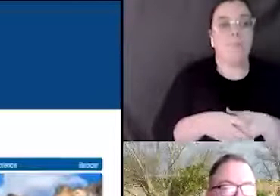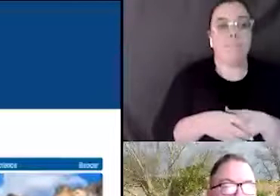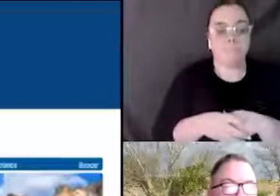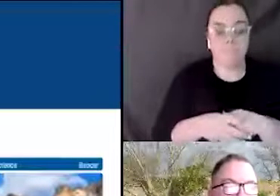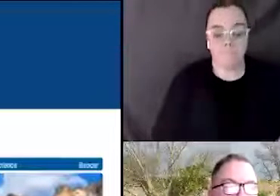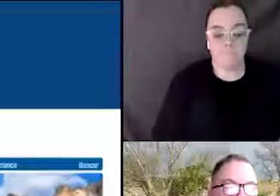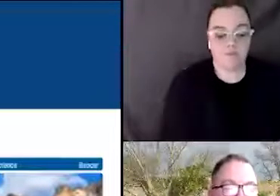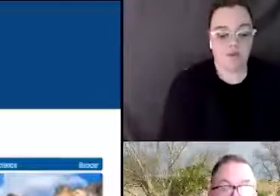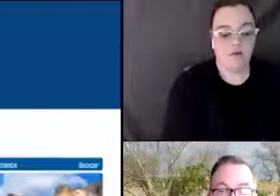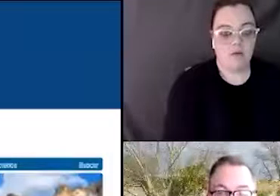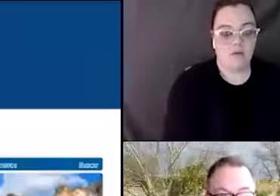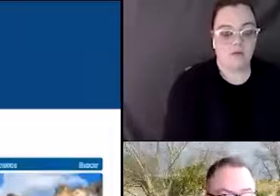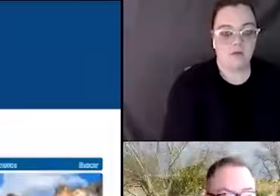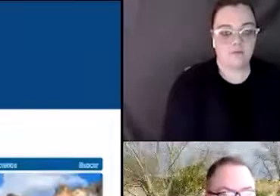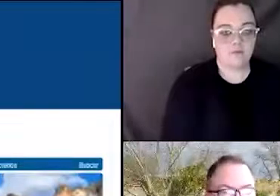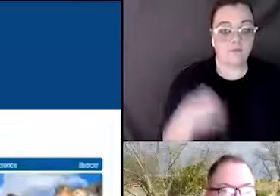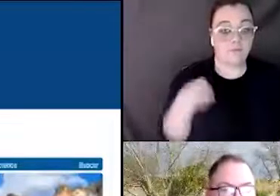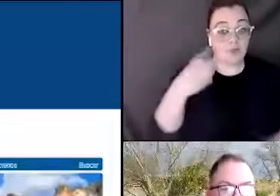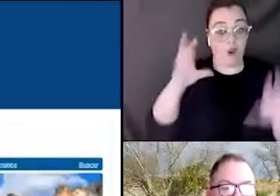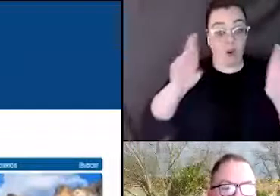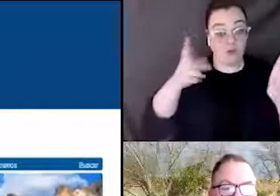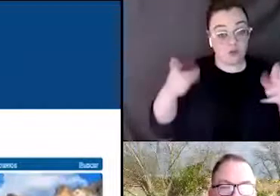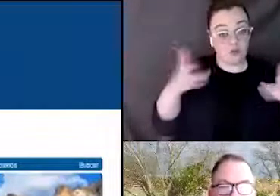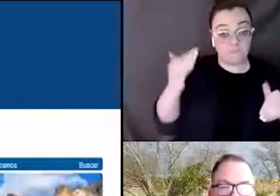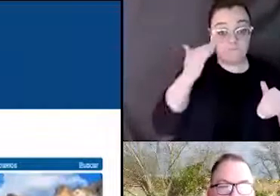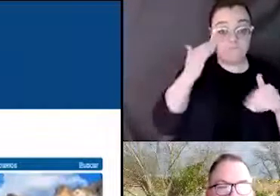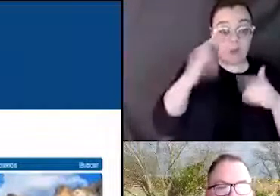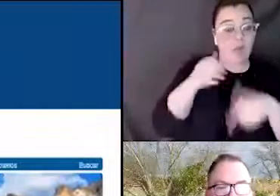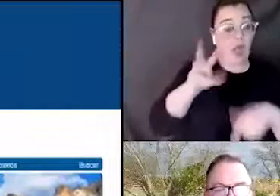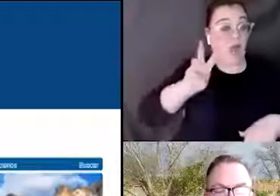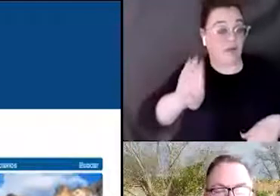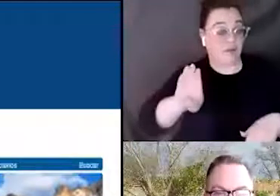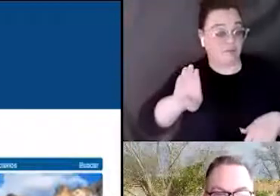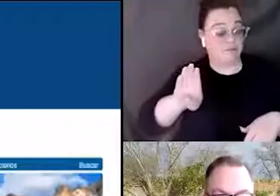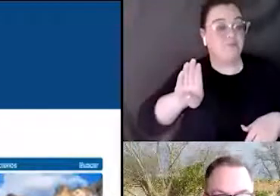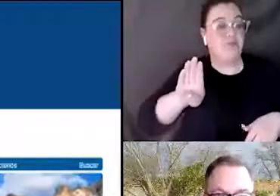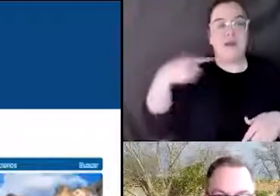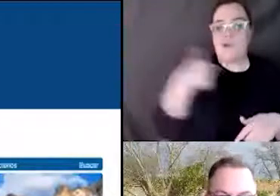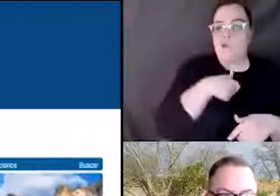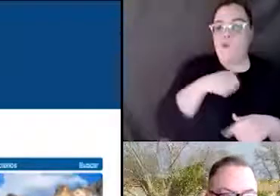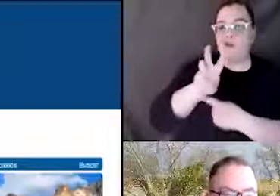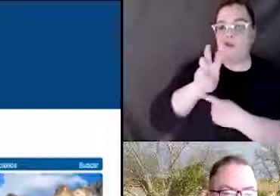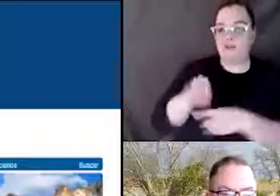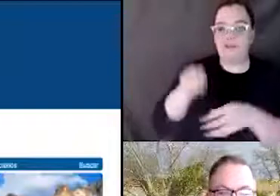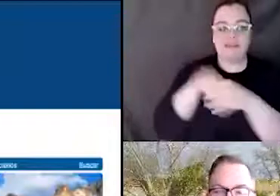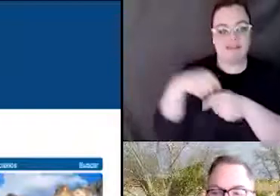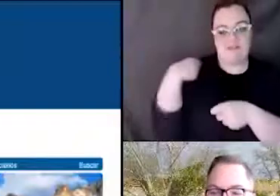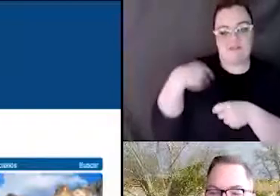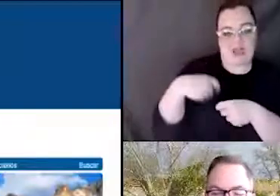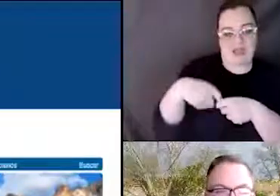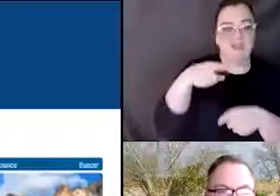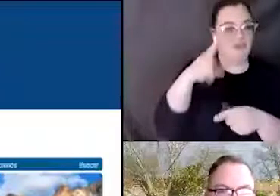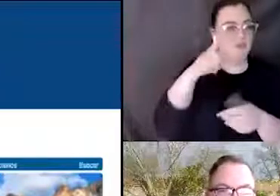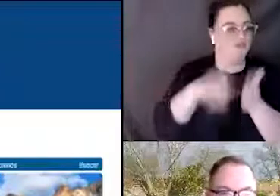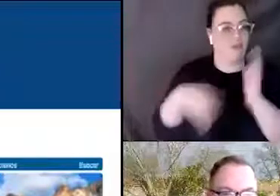hopefully you know about our website at earthquakecountry.org. We also have a website in Spanish at terremotos.org. And all